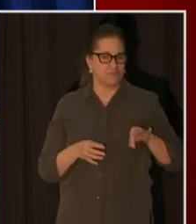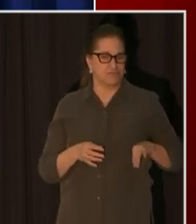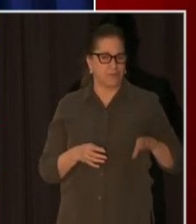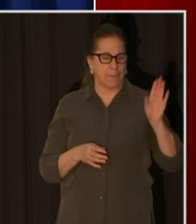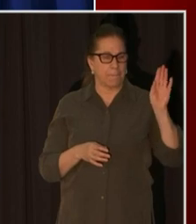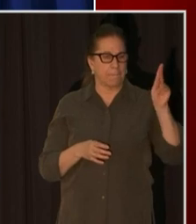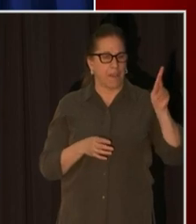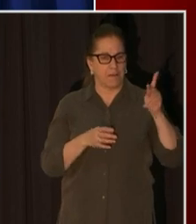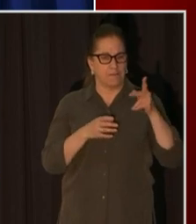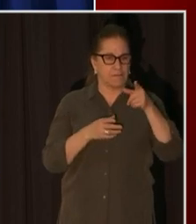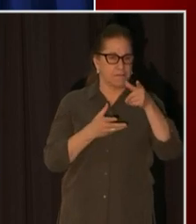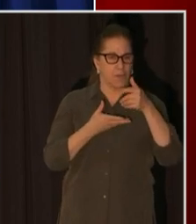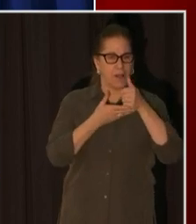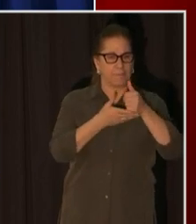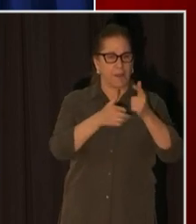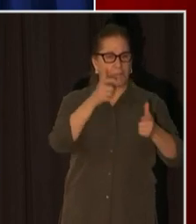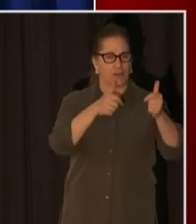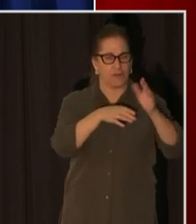will say that